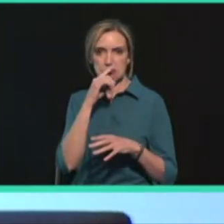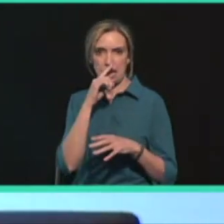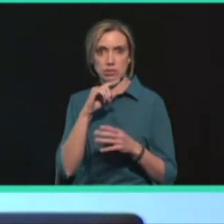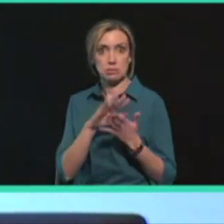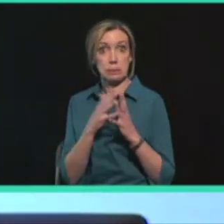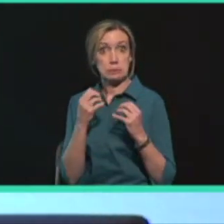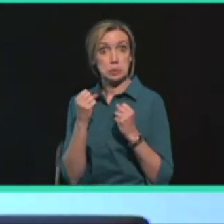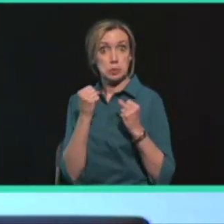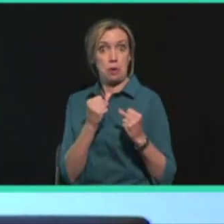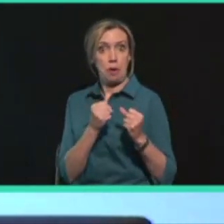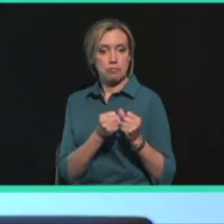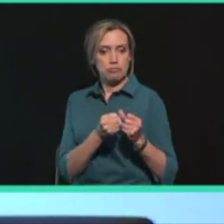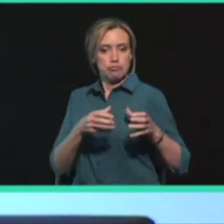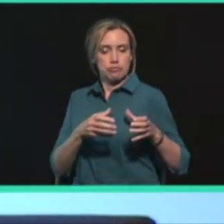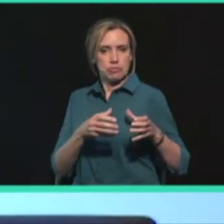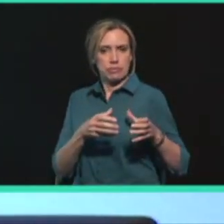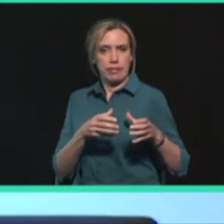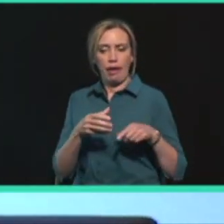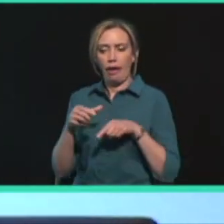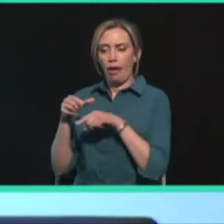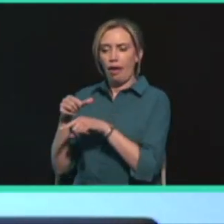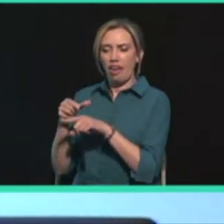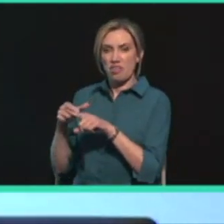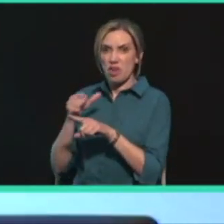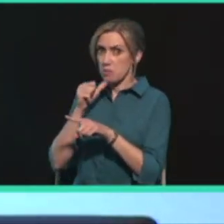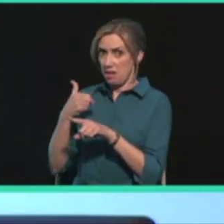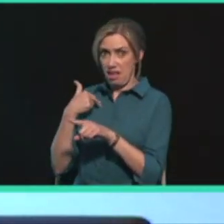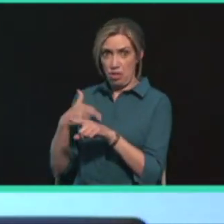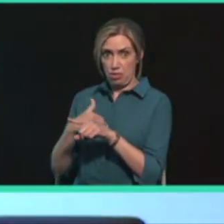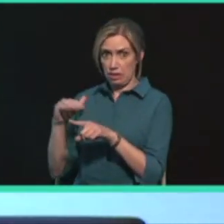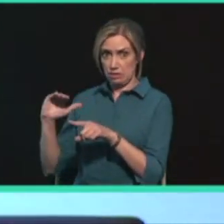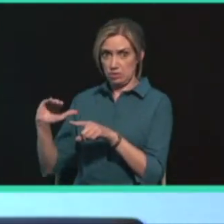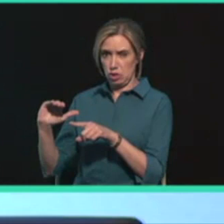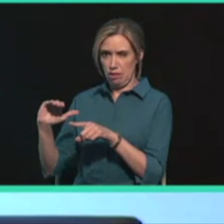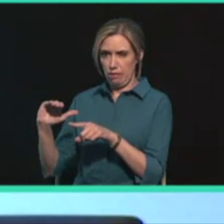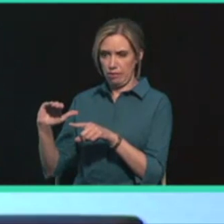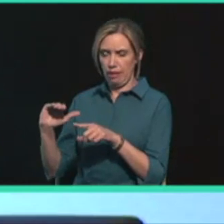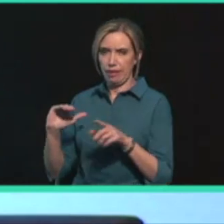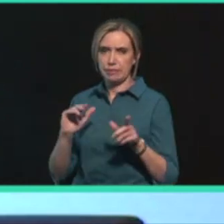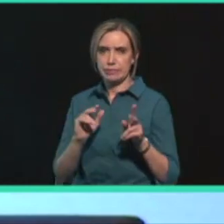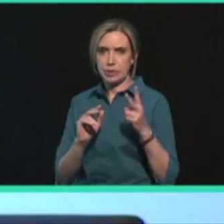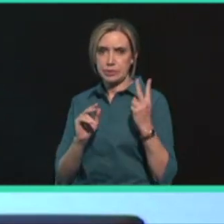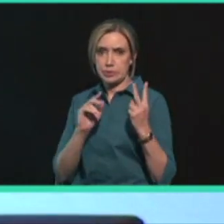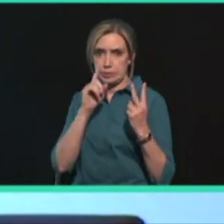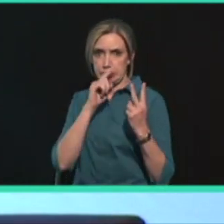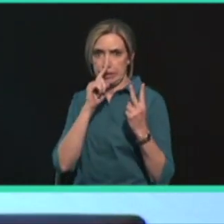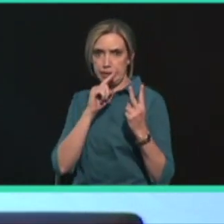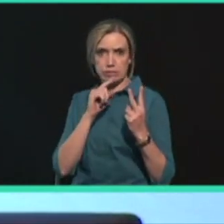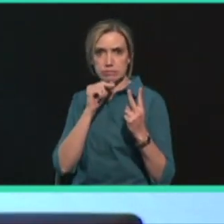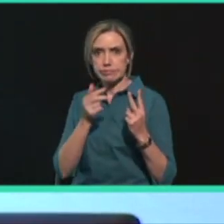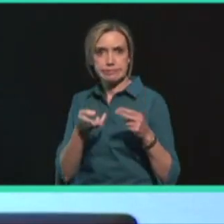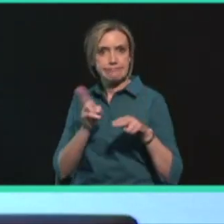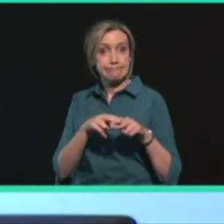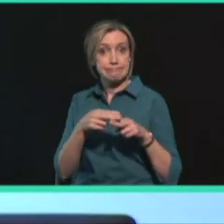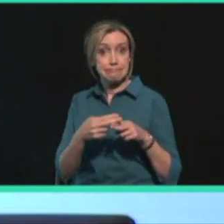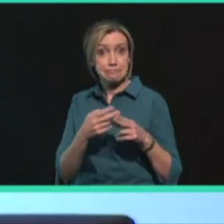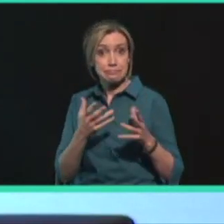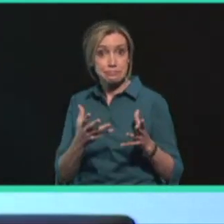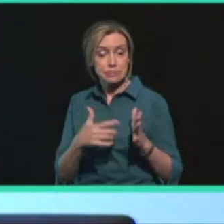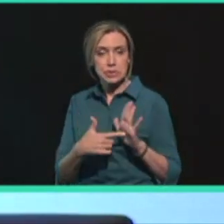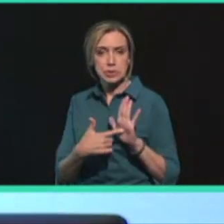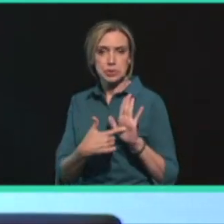with the microbiota from the unhealthy child? This leads to smaller mice not gaining weight, showing